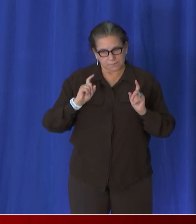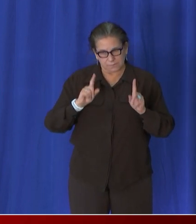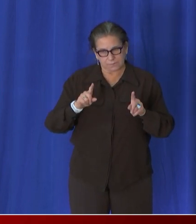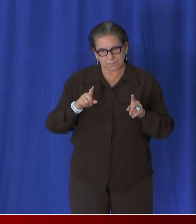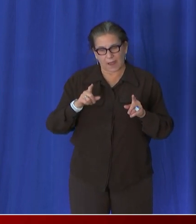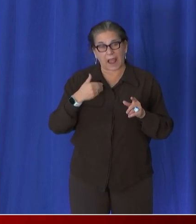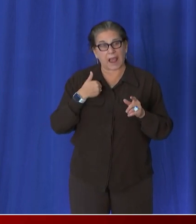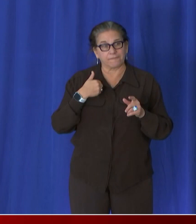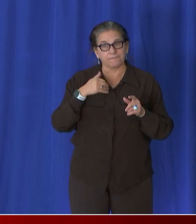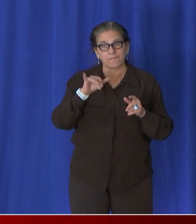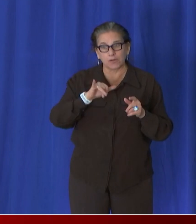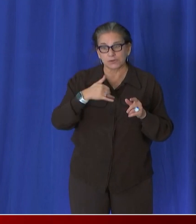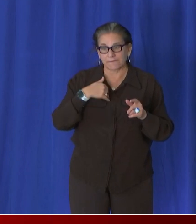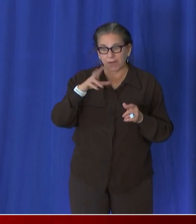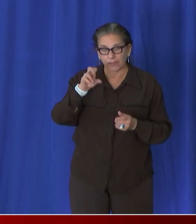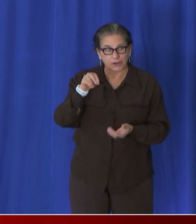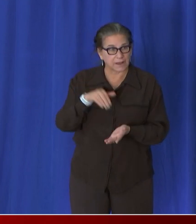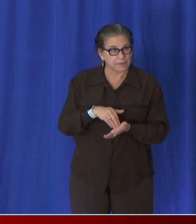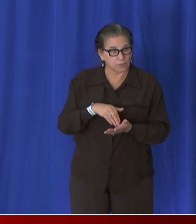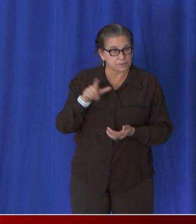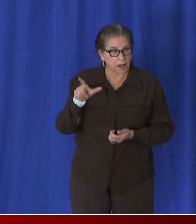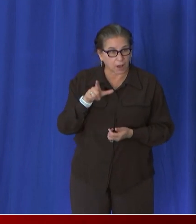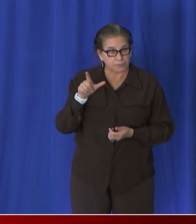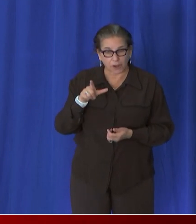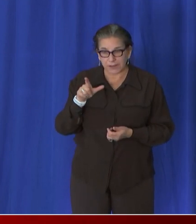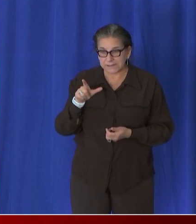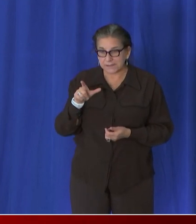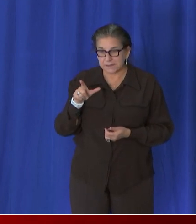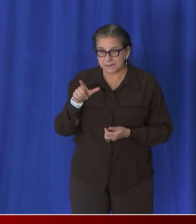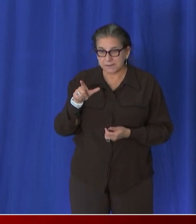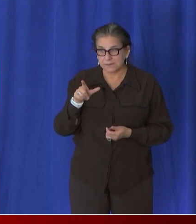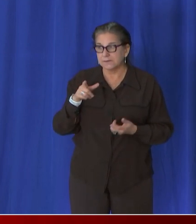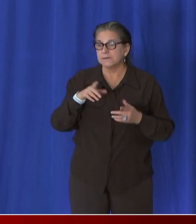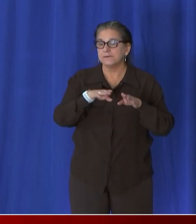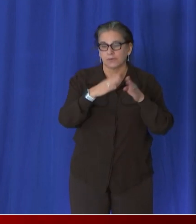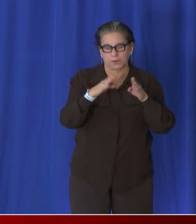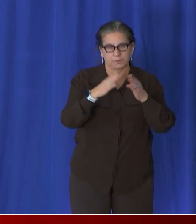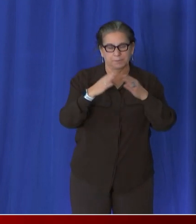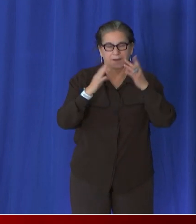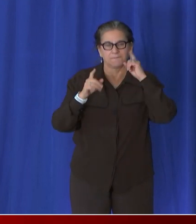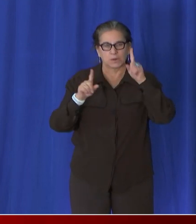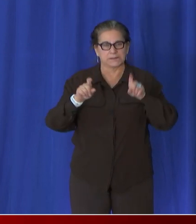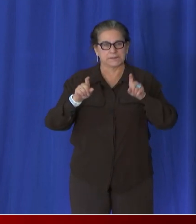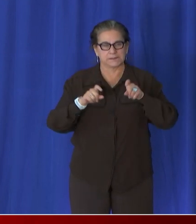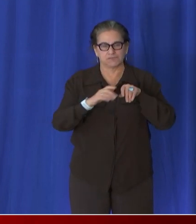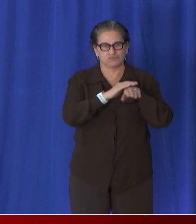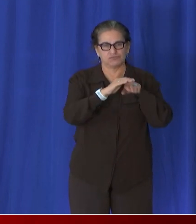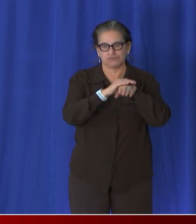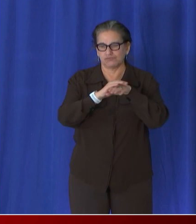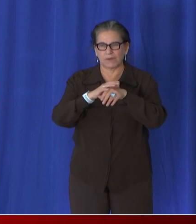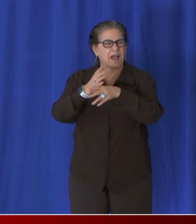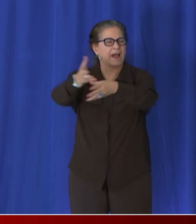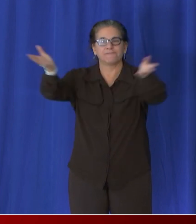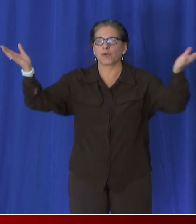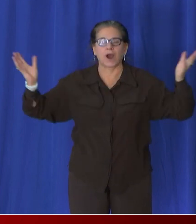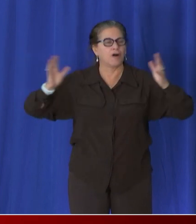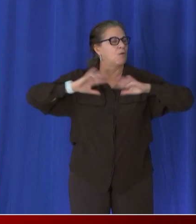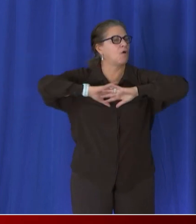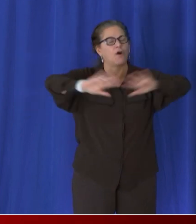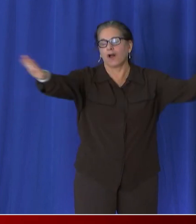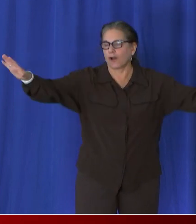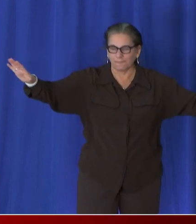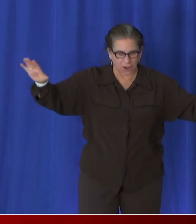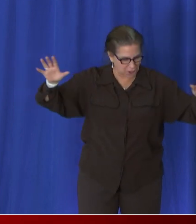our volunteers are helping us put them together as fast as possible. The kits that contain the swab and all the